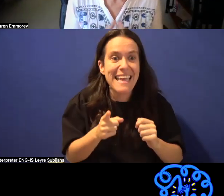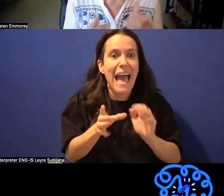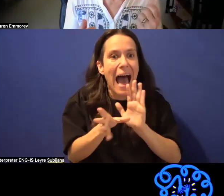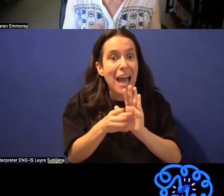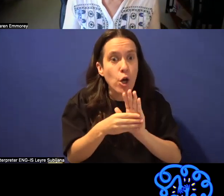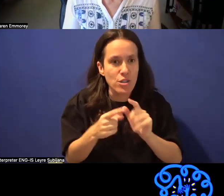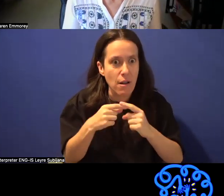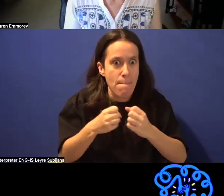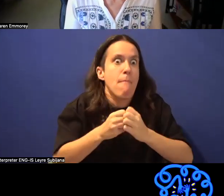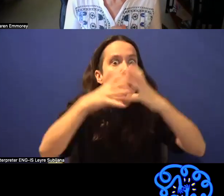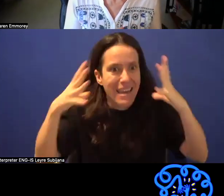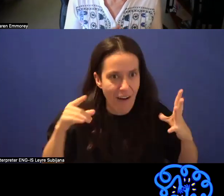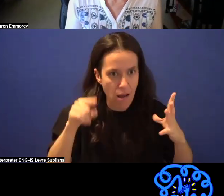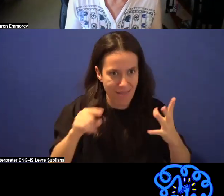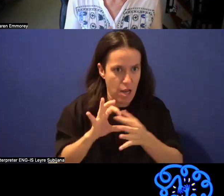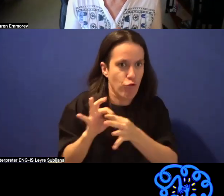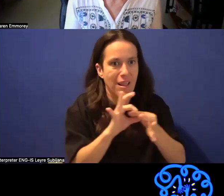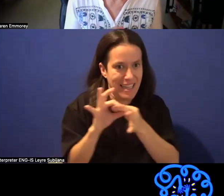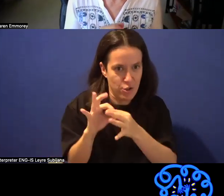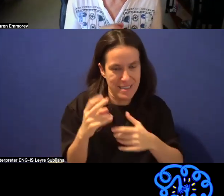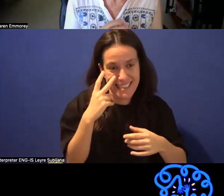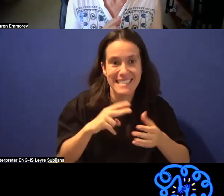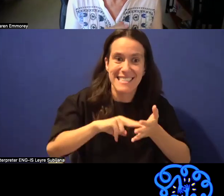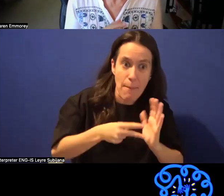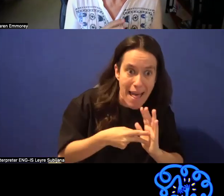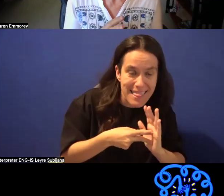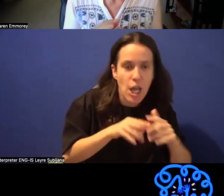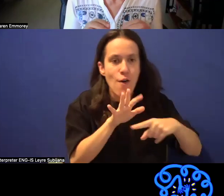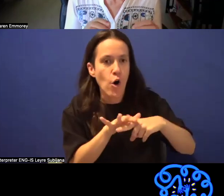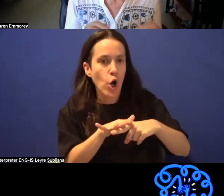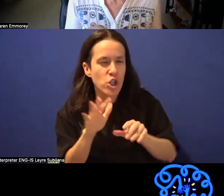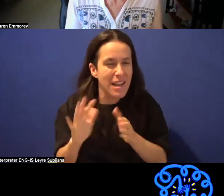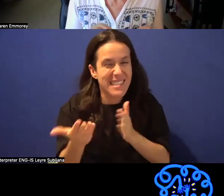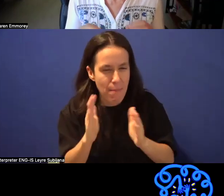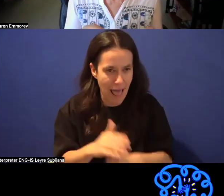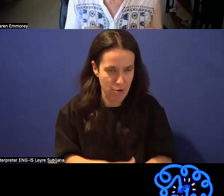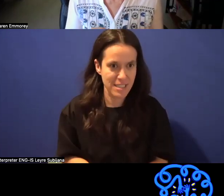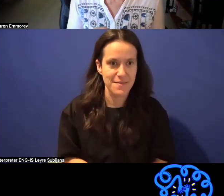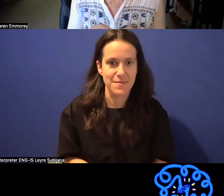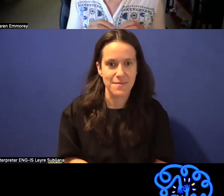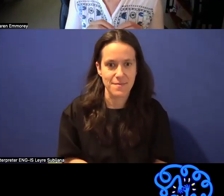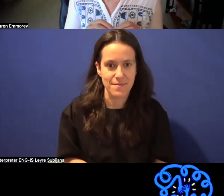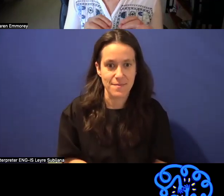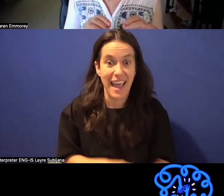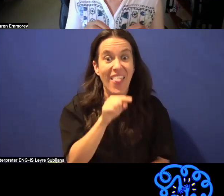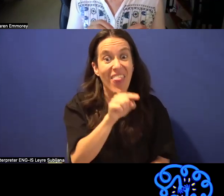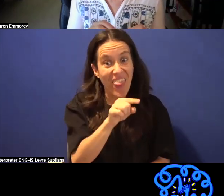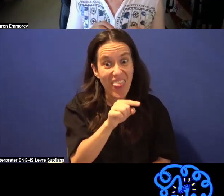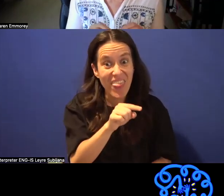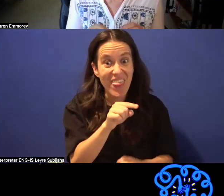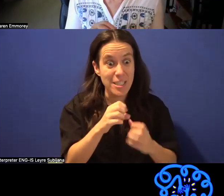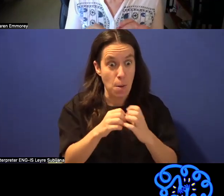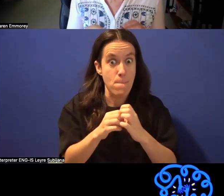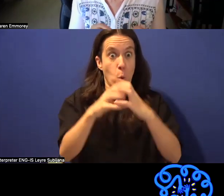relationship between semantic and phonological similarity. This relationship, this boosting is